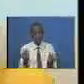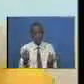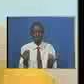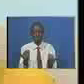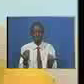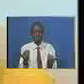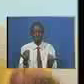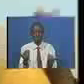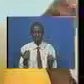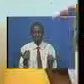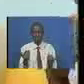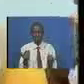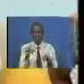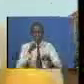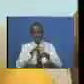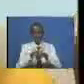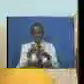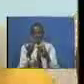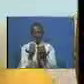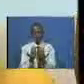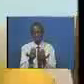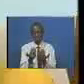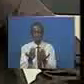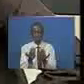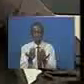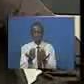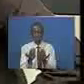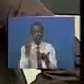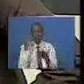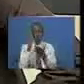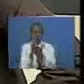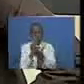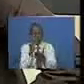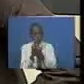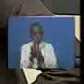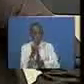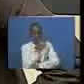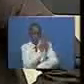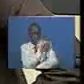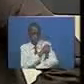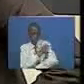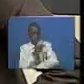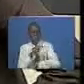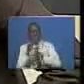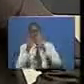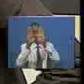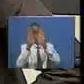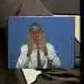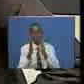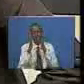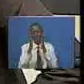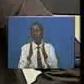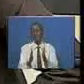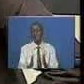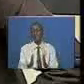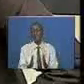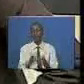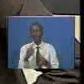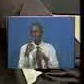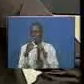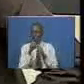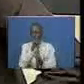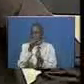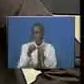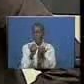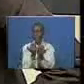also that is exactly I address Dr. Chosky raises a fundamental question to talk about children